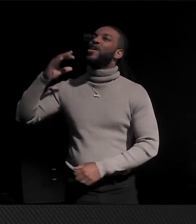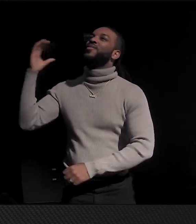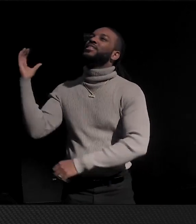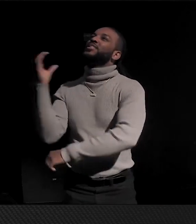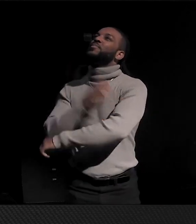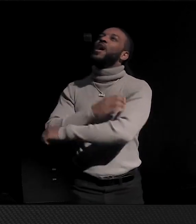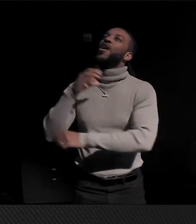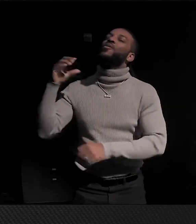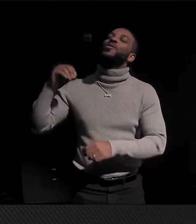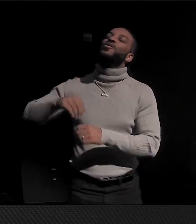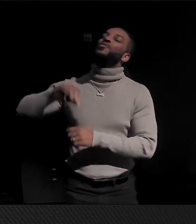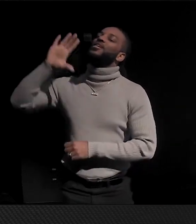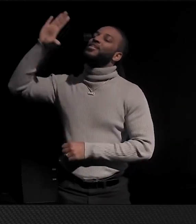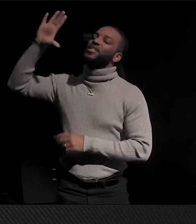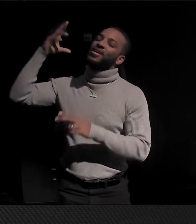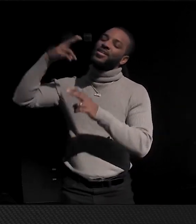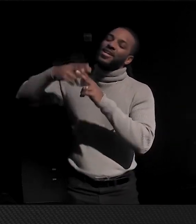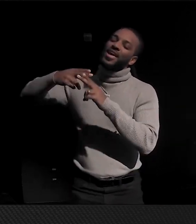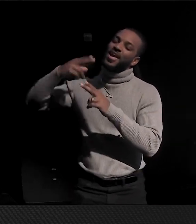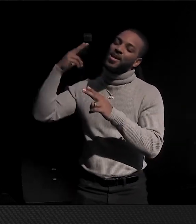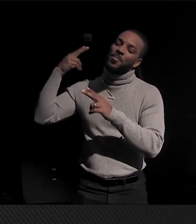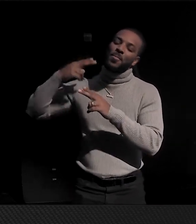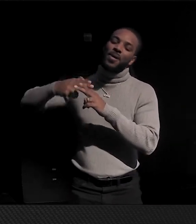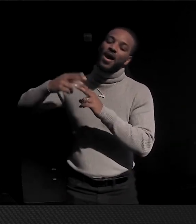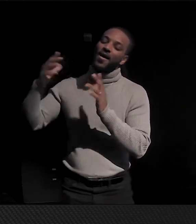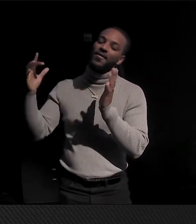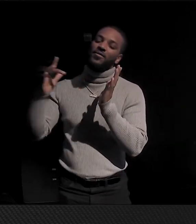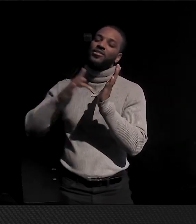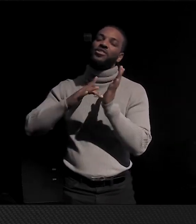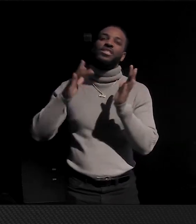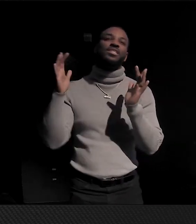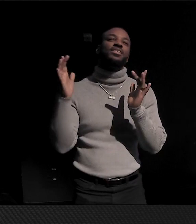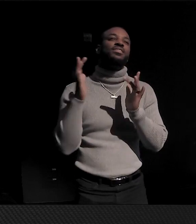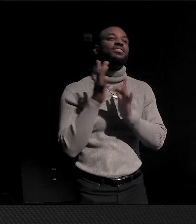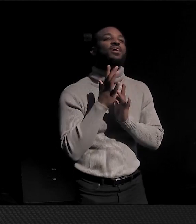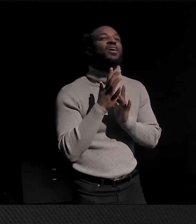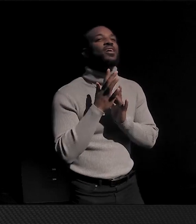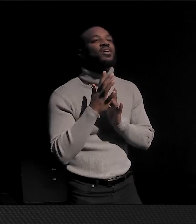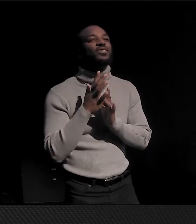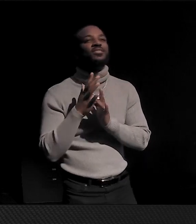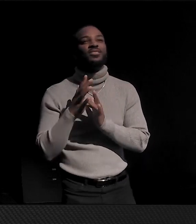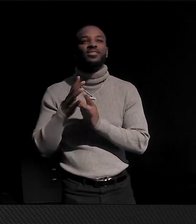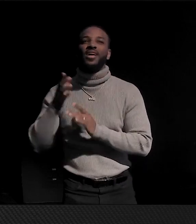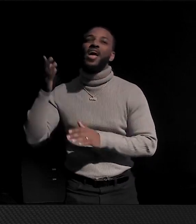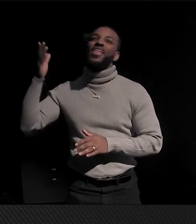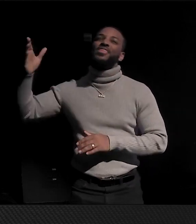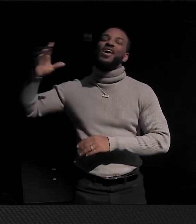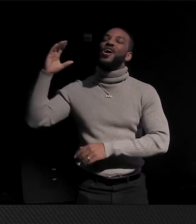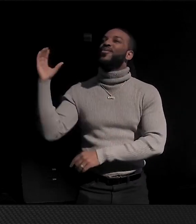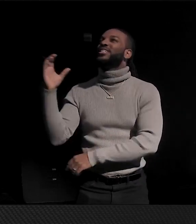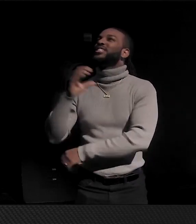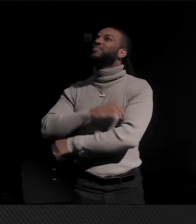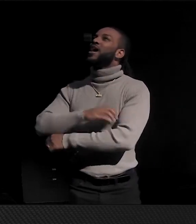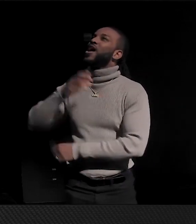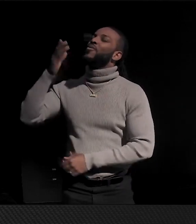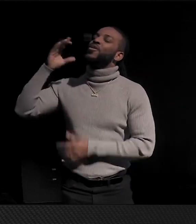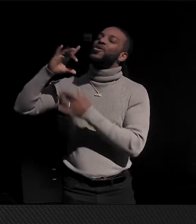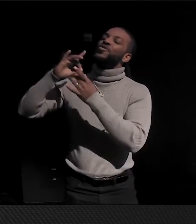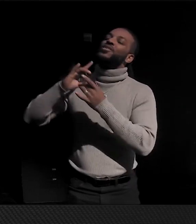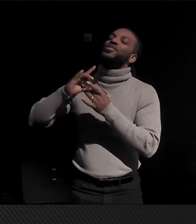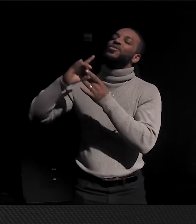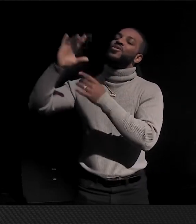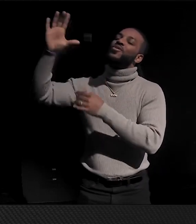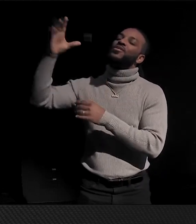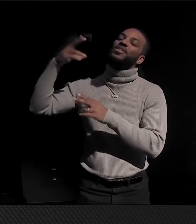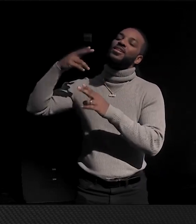'cause there is power in the name of Jesus. There is